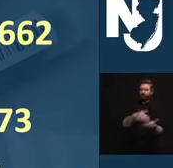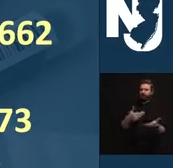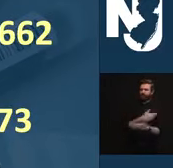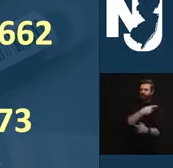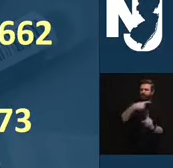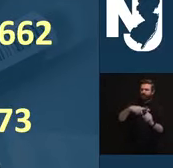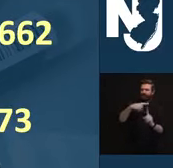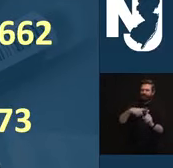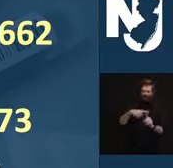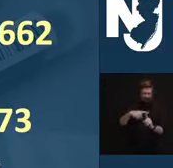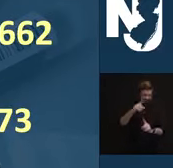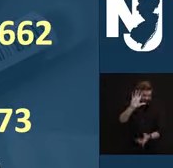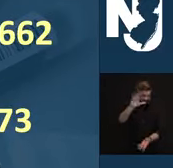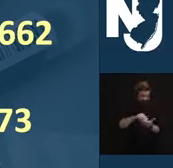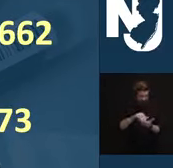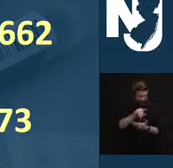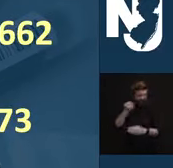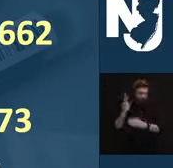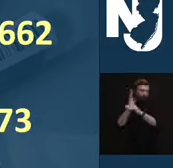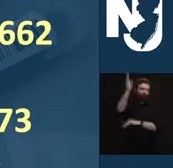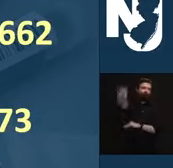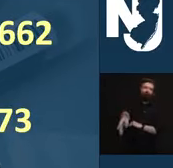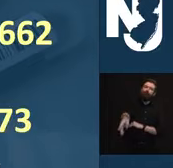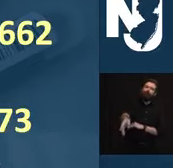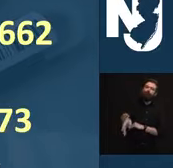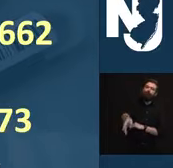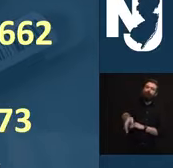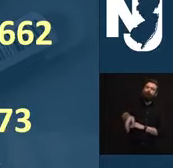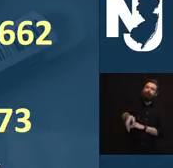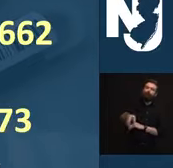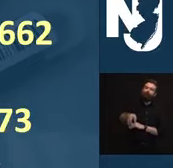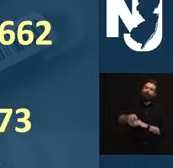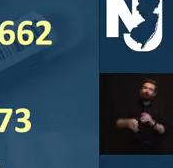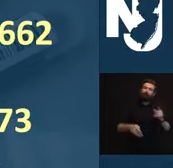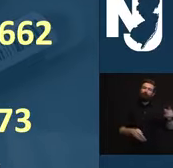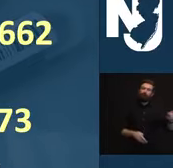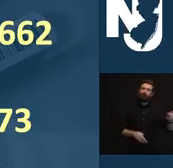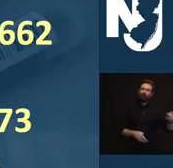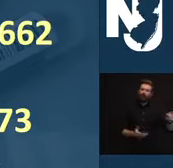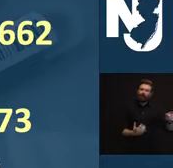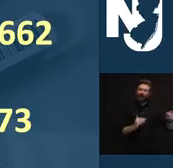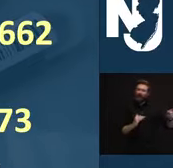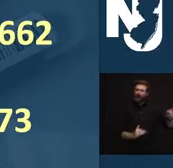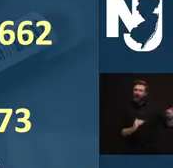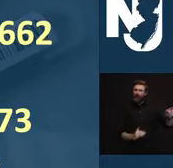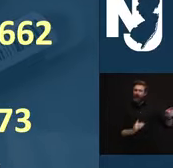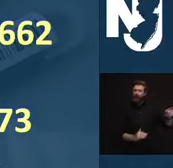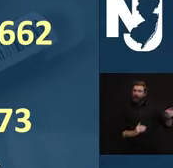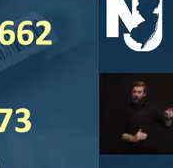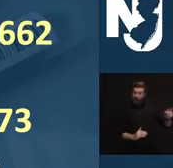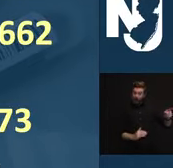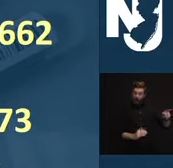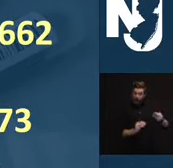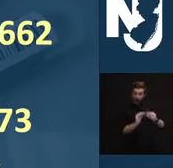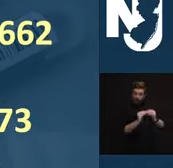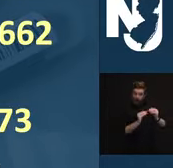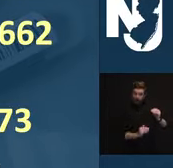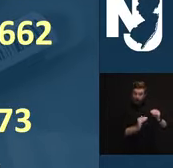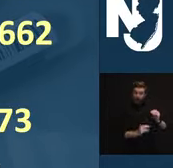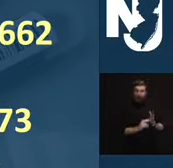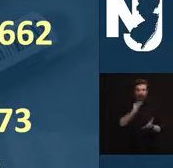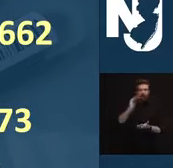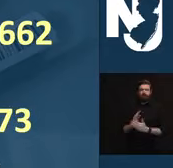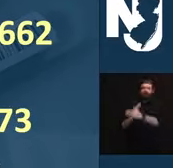this is math. This is a direct cause and effect. It's perhaps the biggest reason we need everybody, please, to keep up with